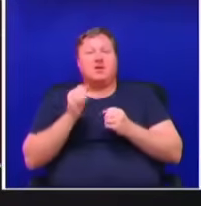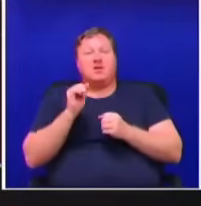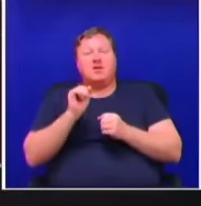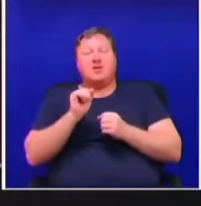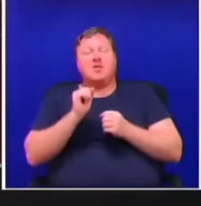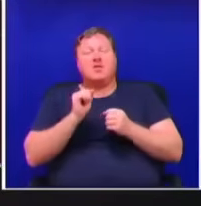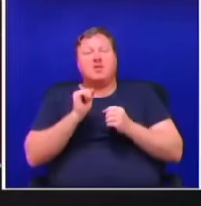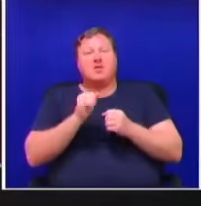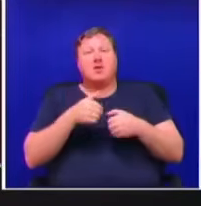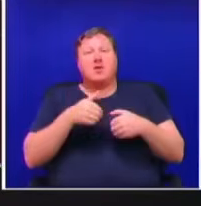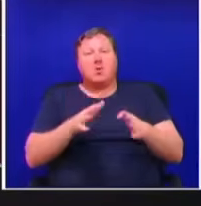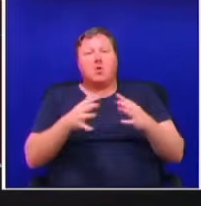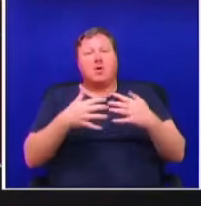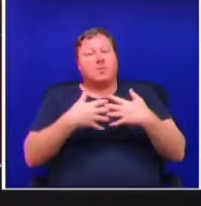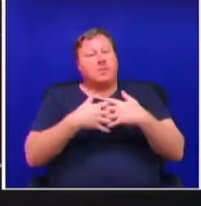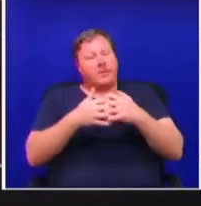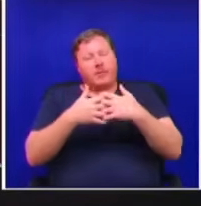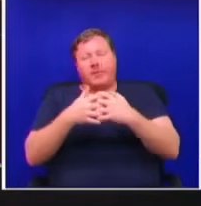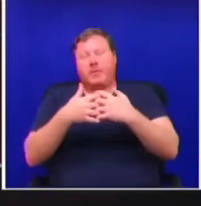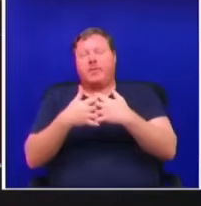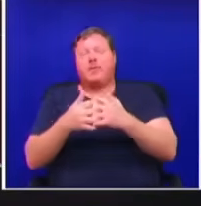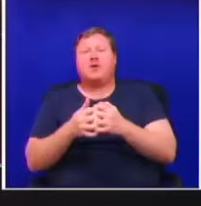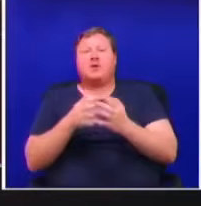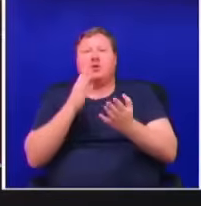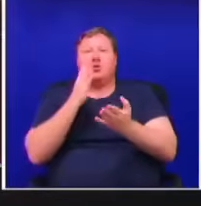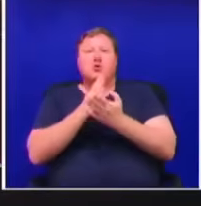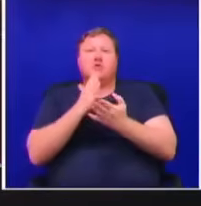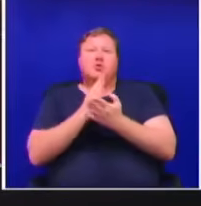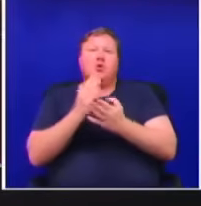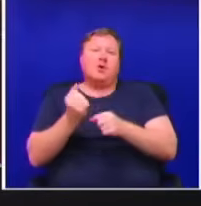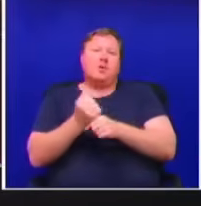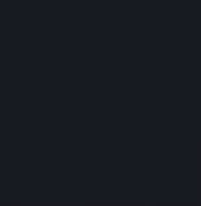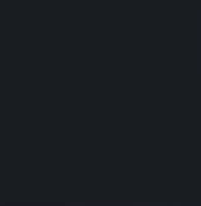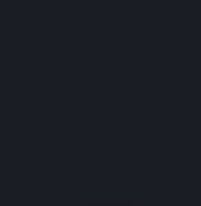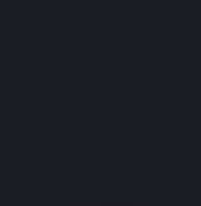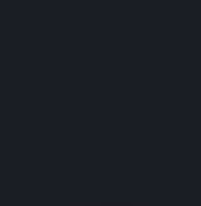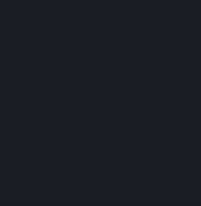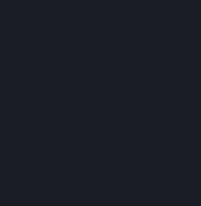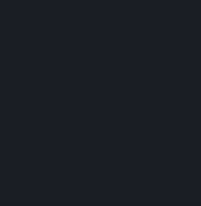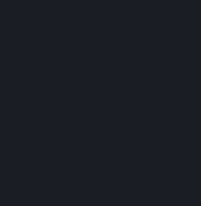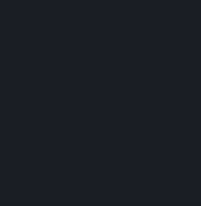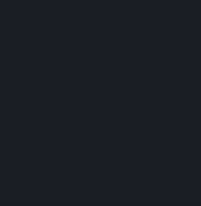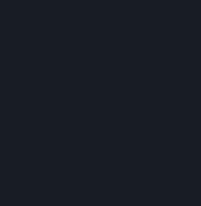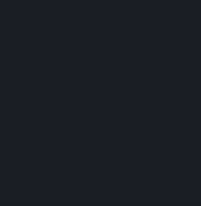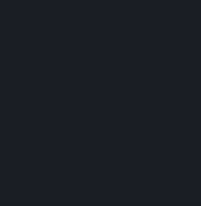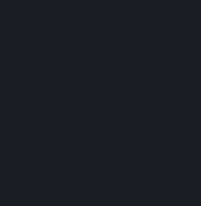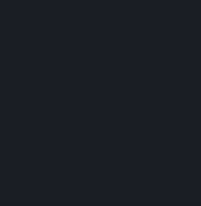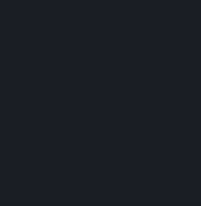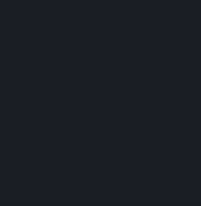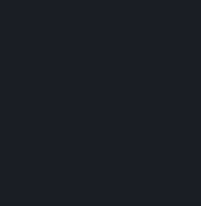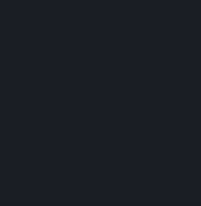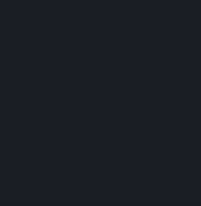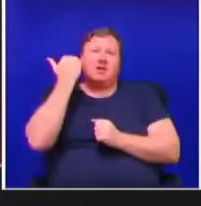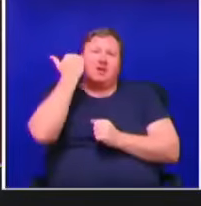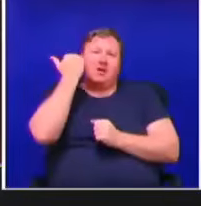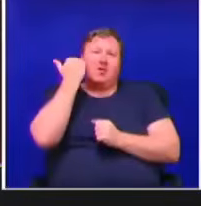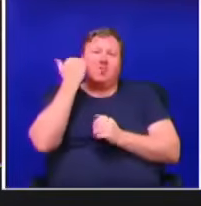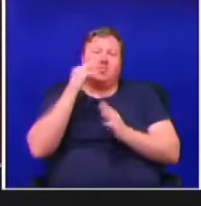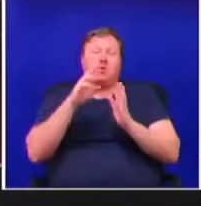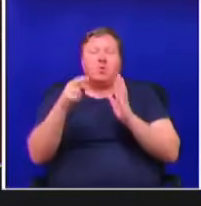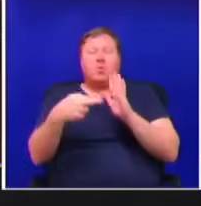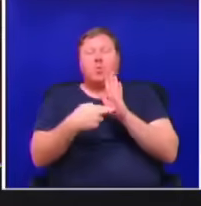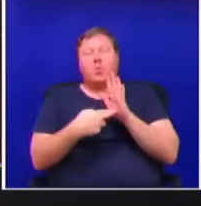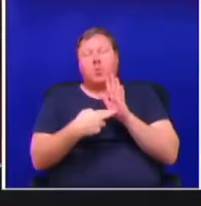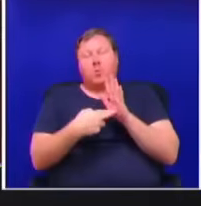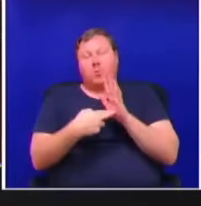our intention that this must be citizen-led, whilst government's role is that only